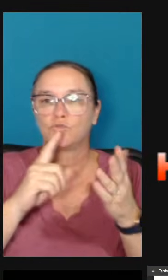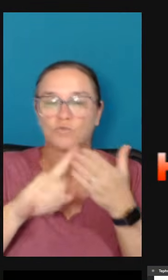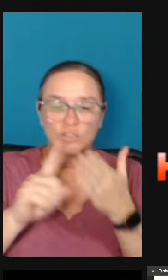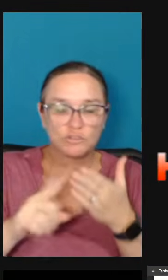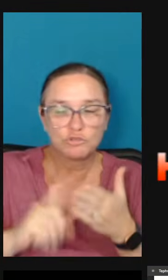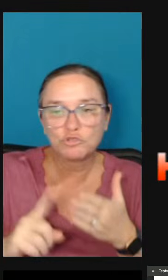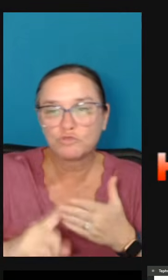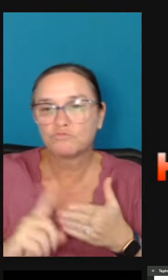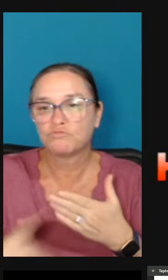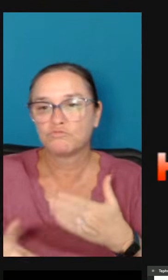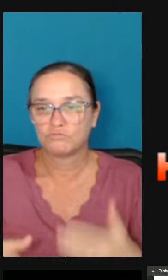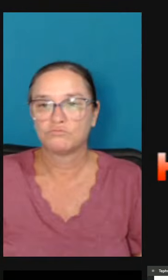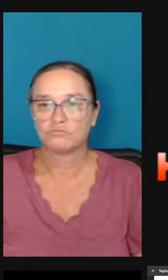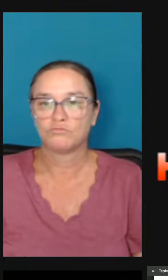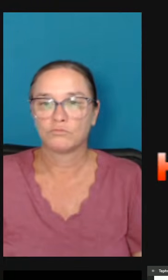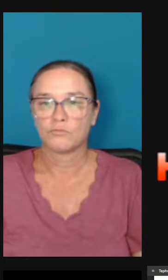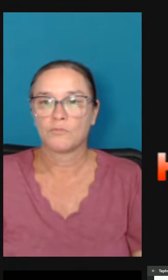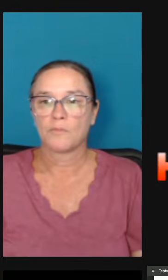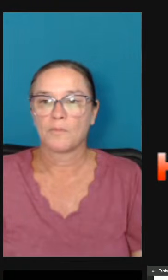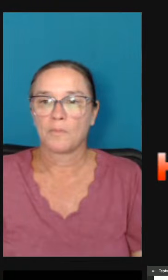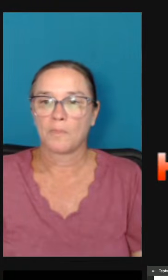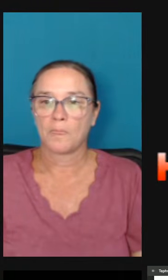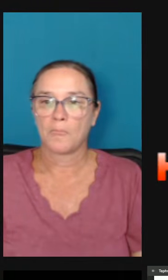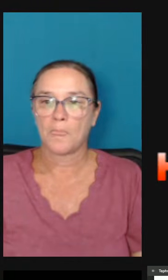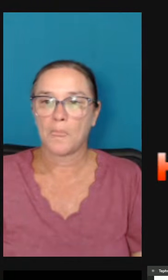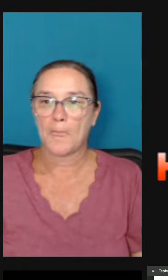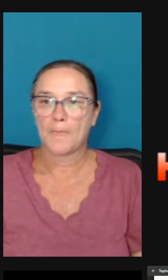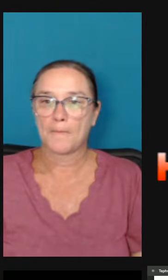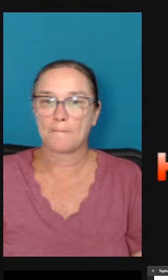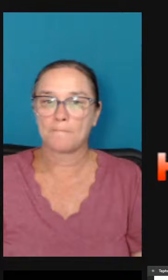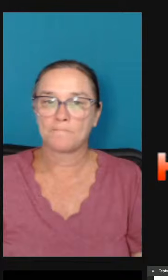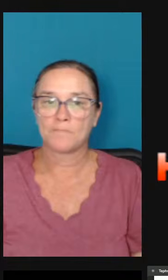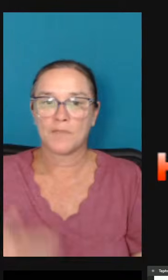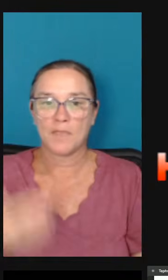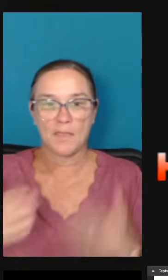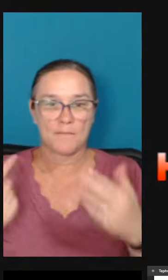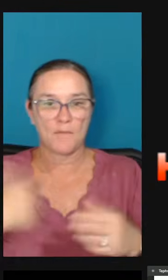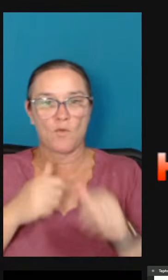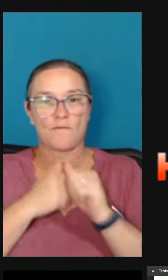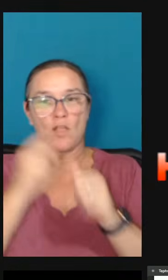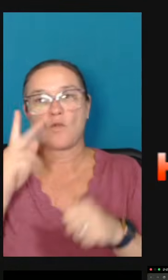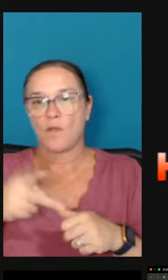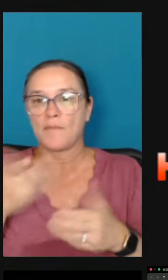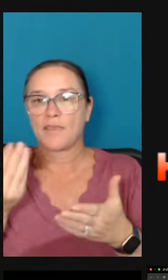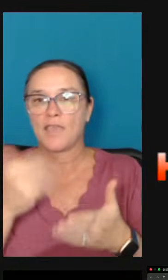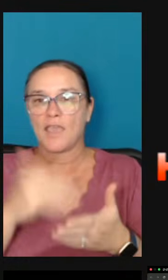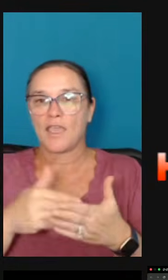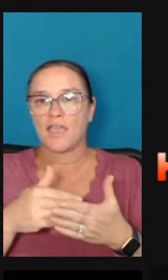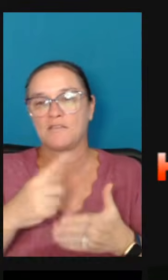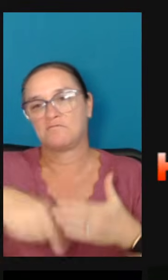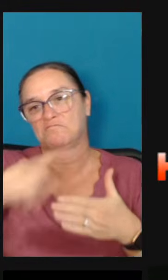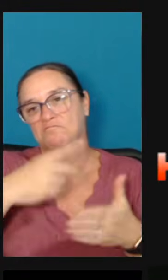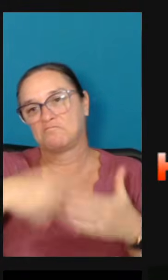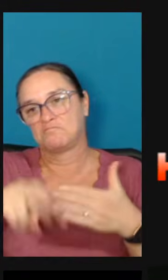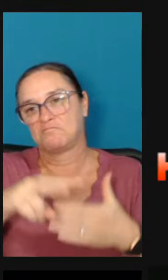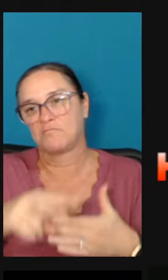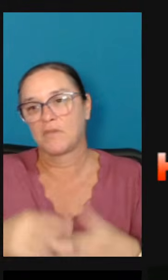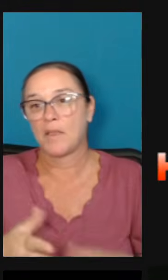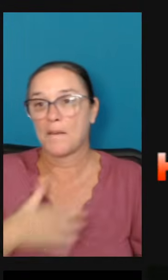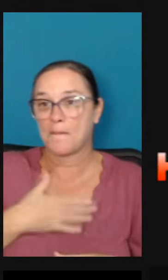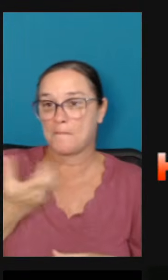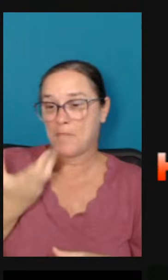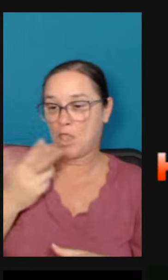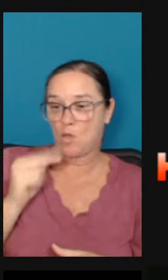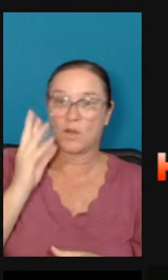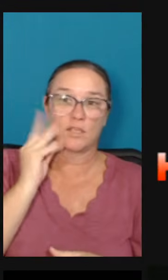right? So we may follow up on this a little bit more next week or in future weeks as it is relevant here. But I thought I'd share a little bit of my own personal experience